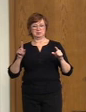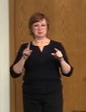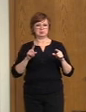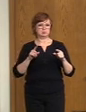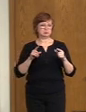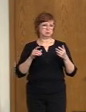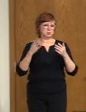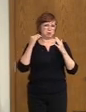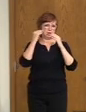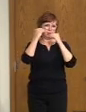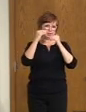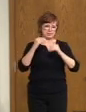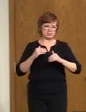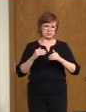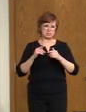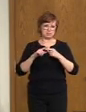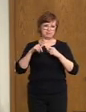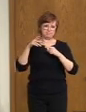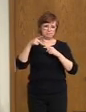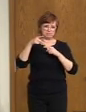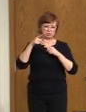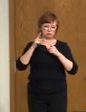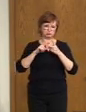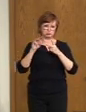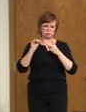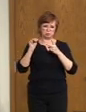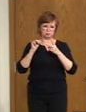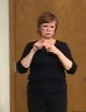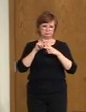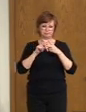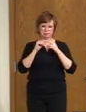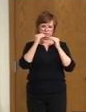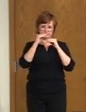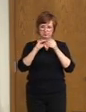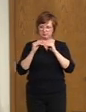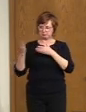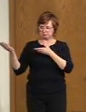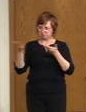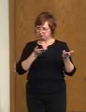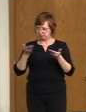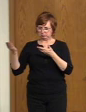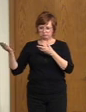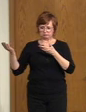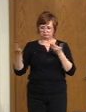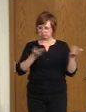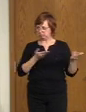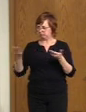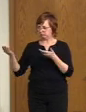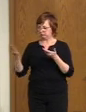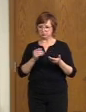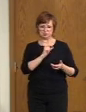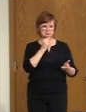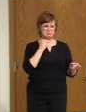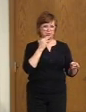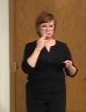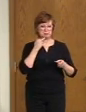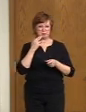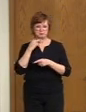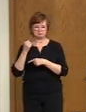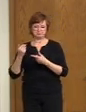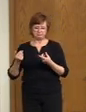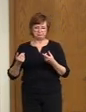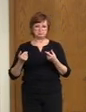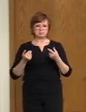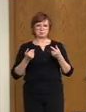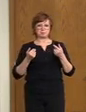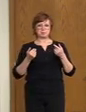well as then from Moderna to a much smaller extent at this point per week. Therefore, it might not be to the